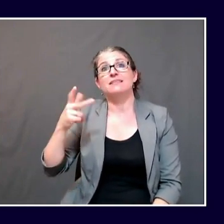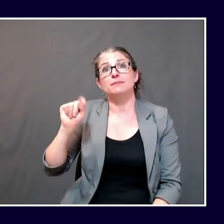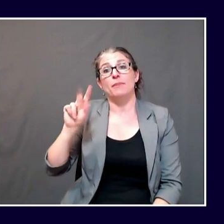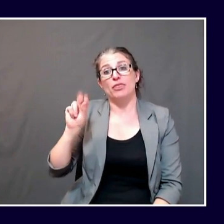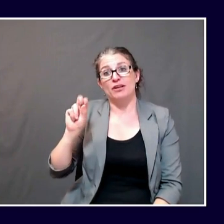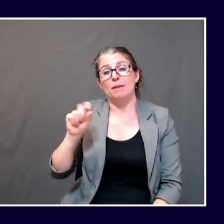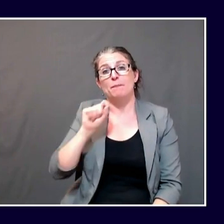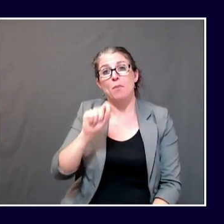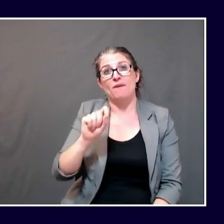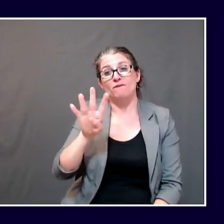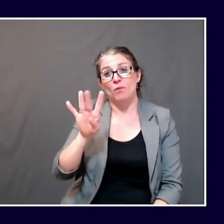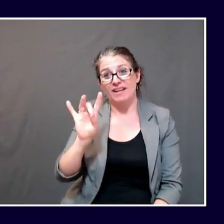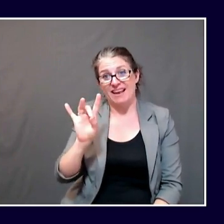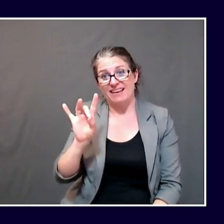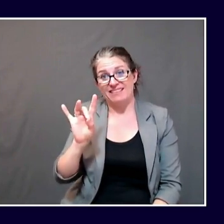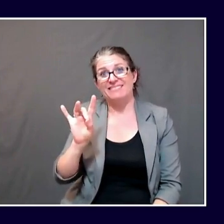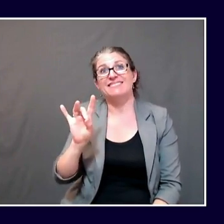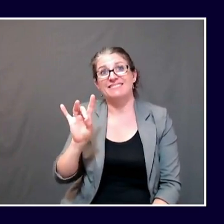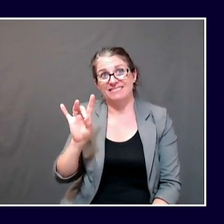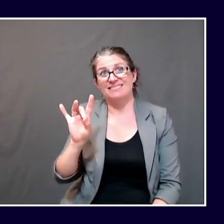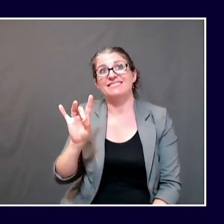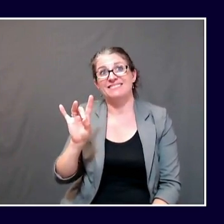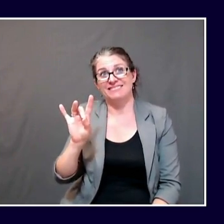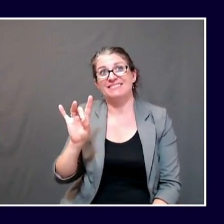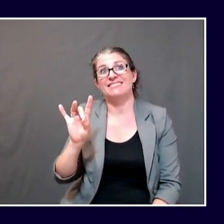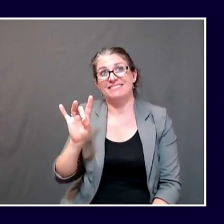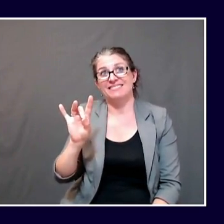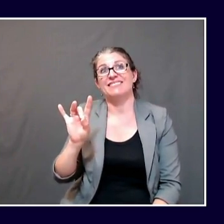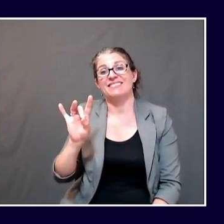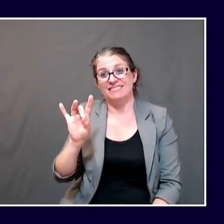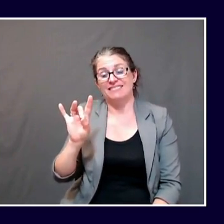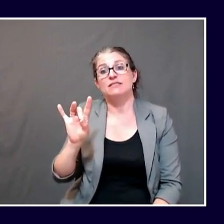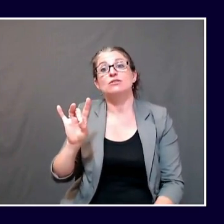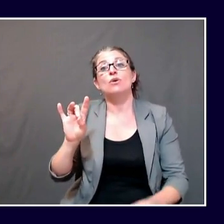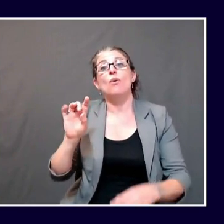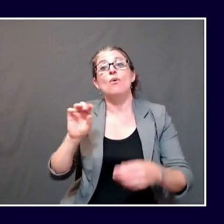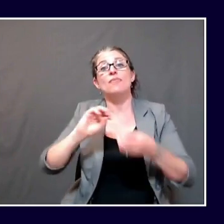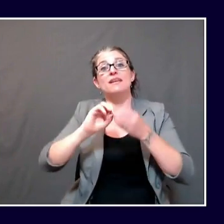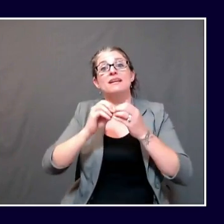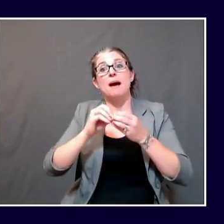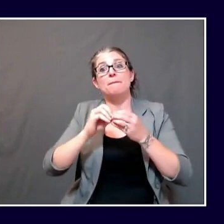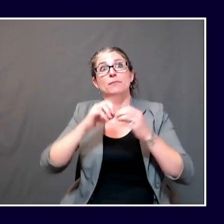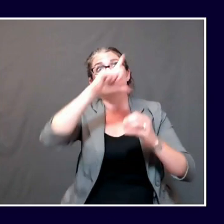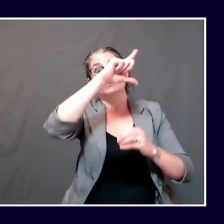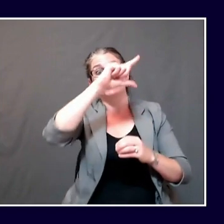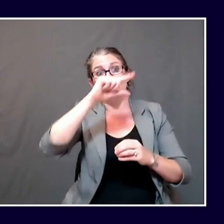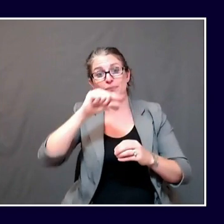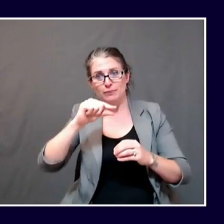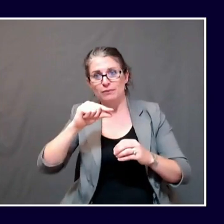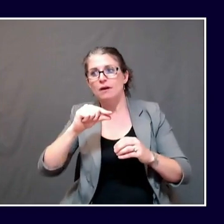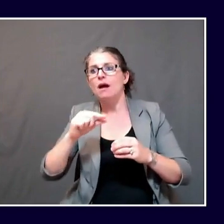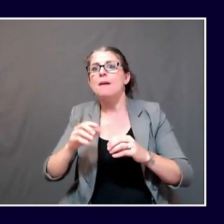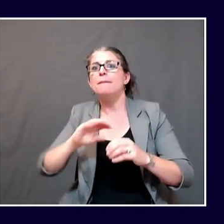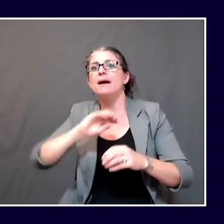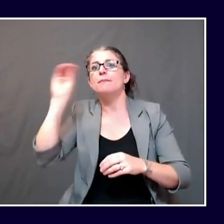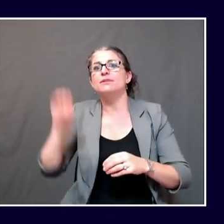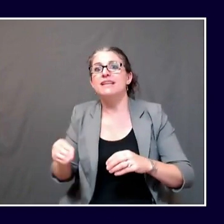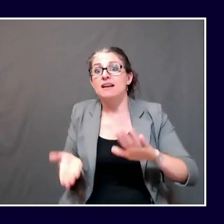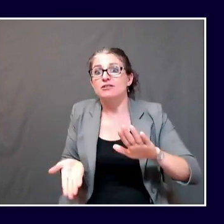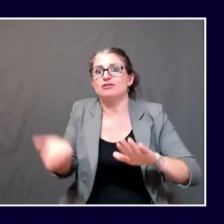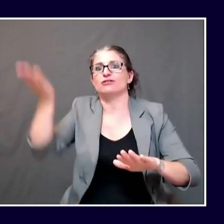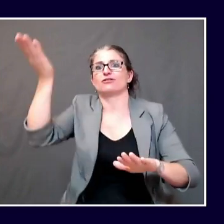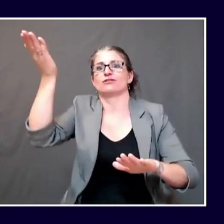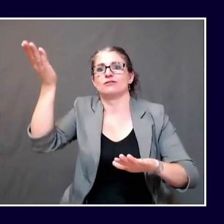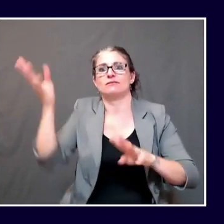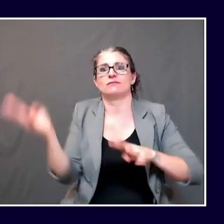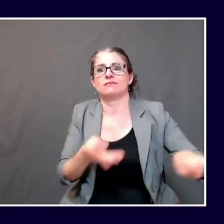went down, we detected more cases. All of that from an epidemiological perspective tells us that we're doing more testing